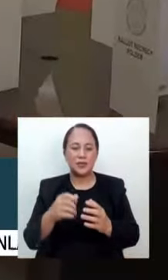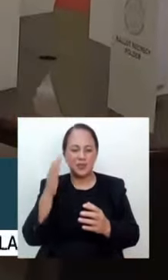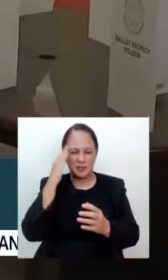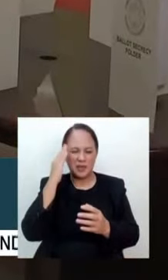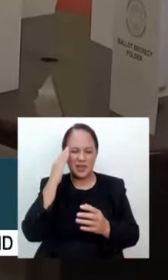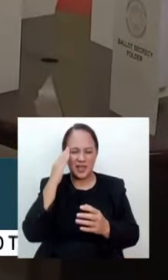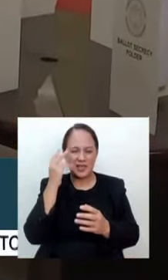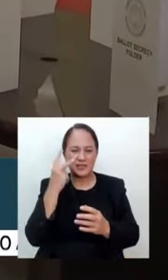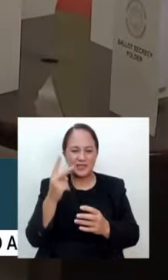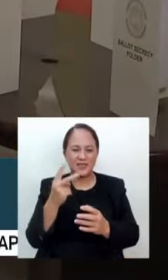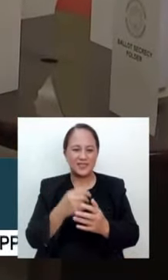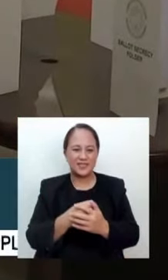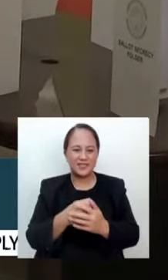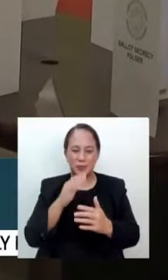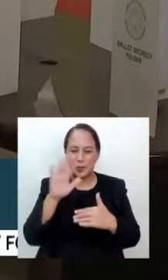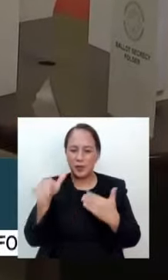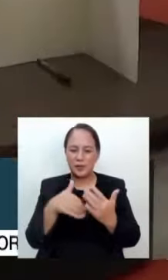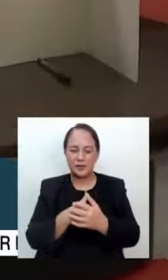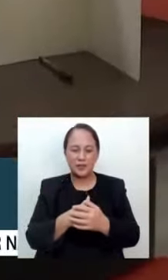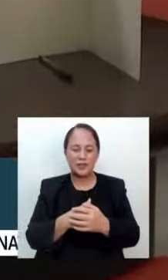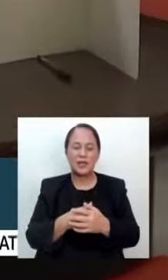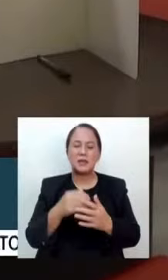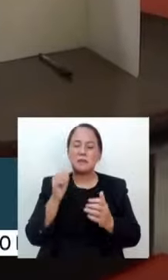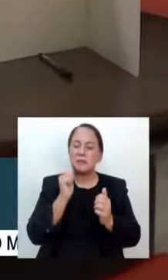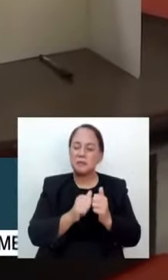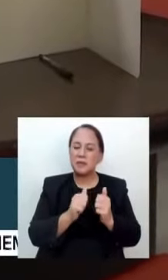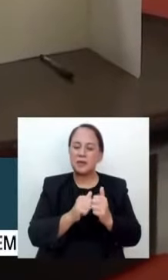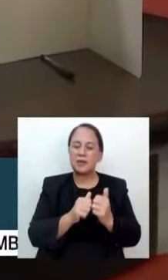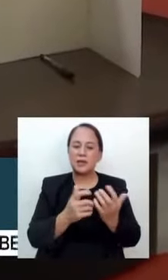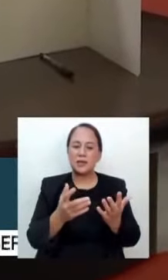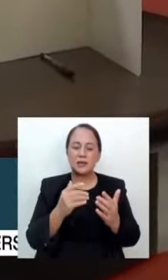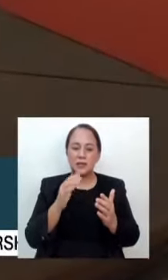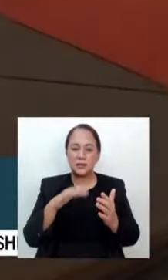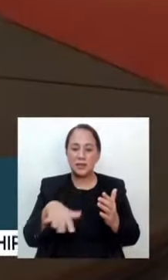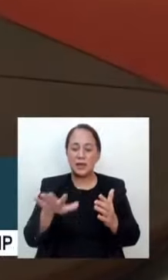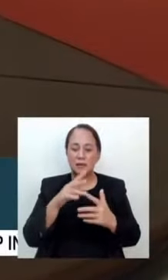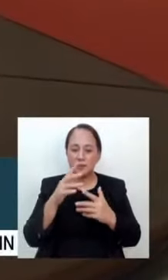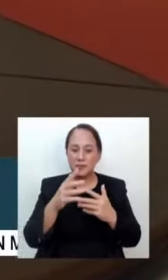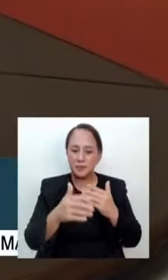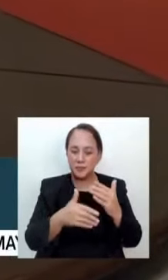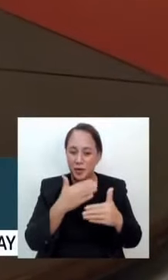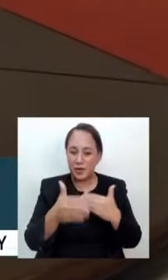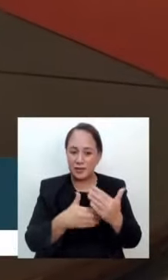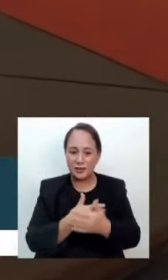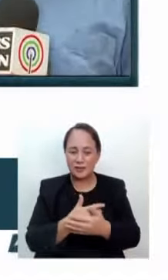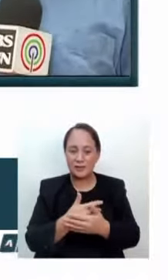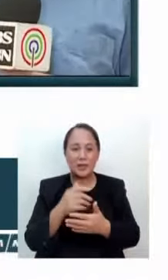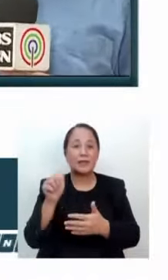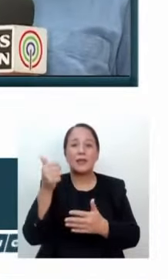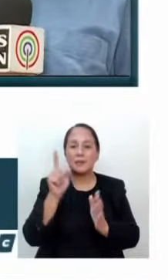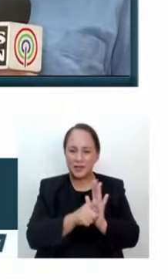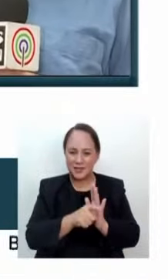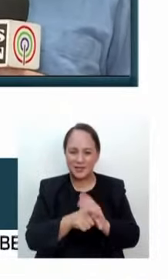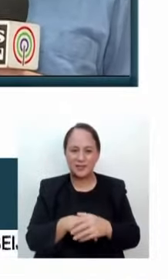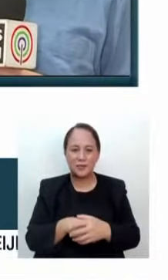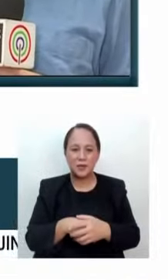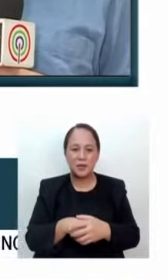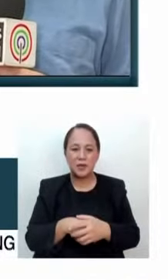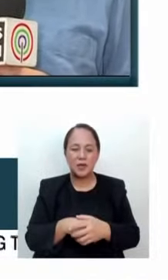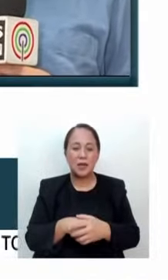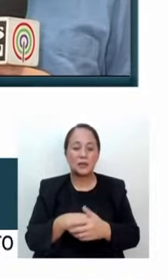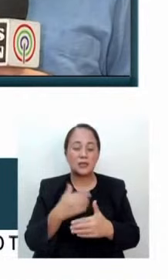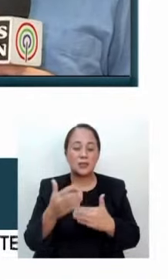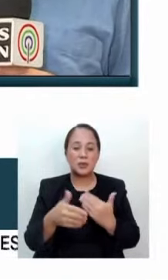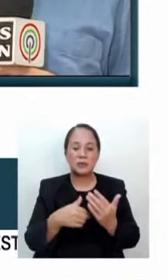sight to all of us. Yeah. So from beginning the entire to process actually yeah, took I was gonna ask around you that. 10 minutes. 10 minutes. The entire process actually